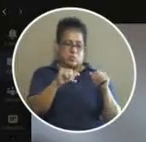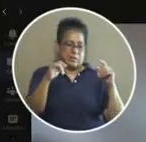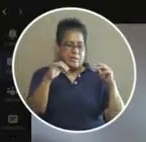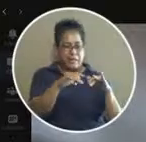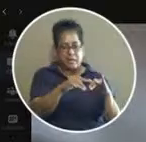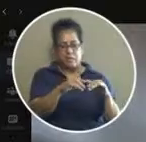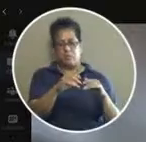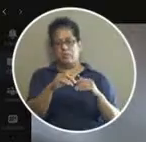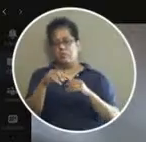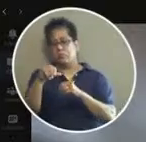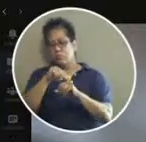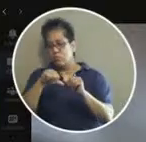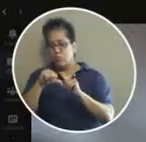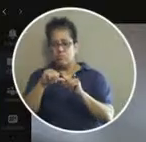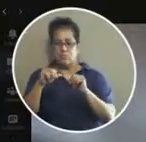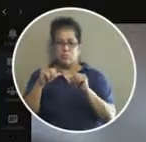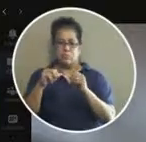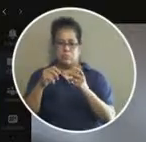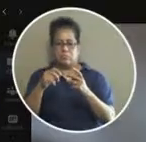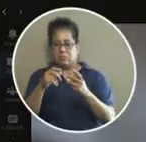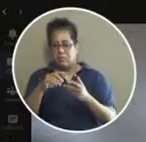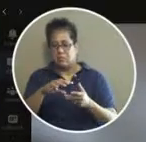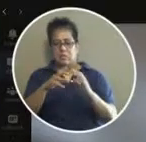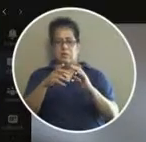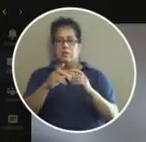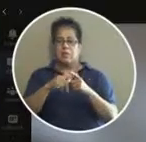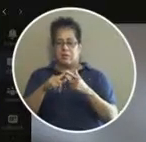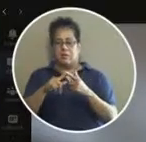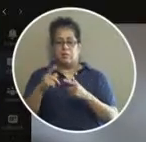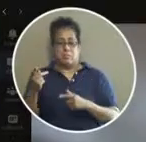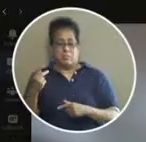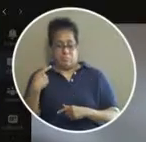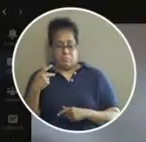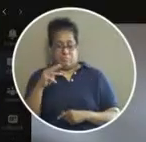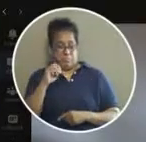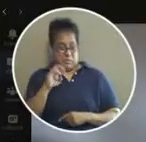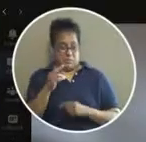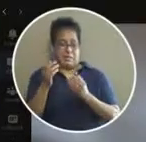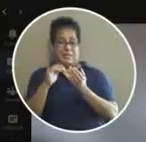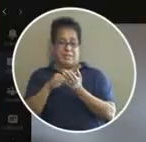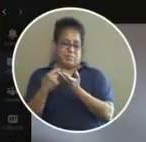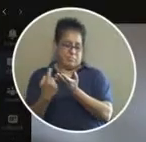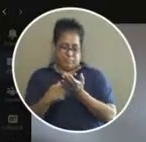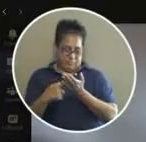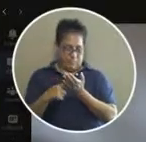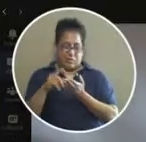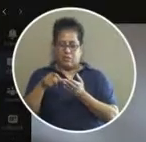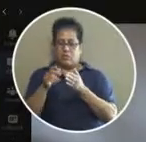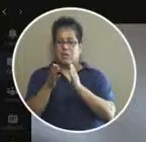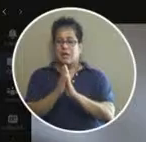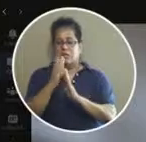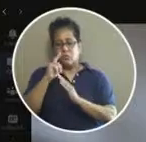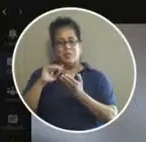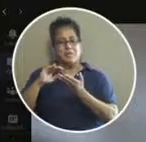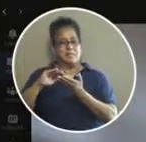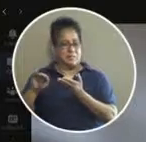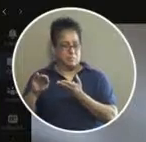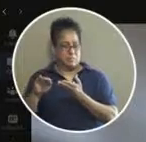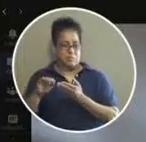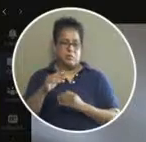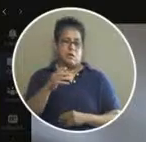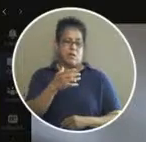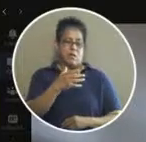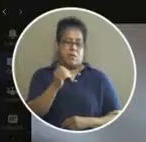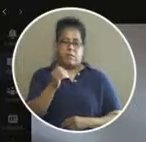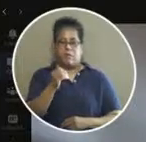we get problems, and obviously then that puts the mayor and I back on this idea of asking for exemptions. And we wouldn't like that,